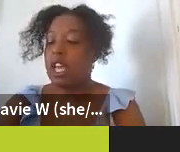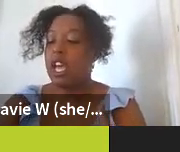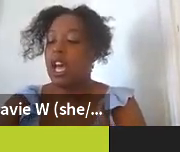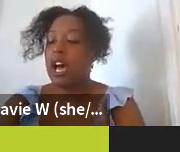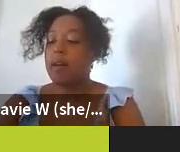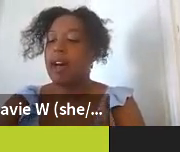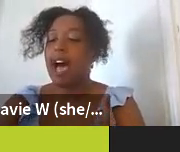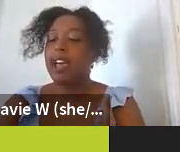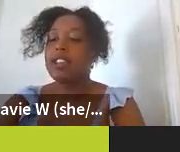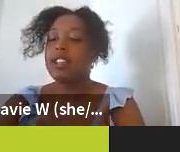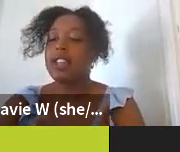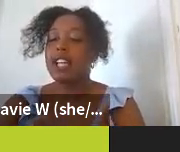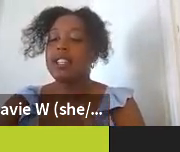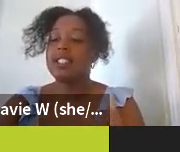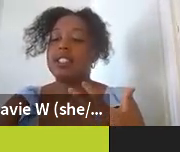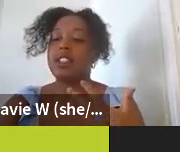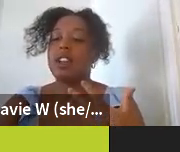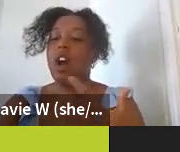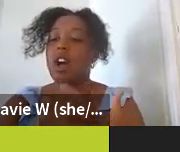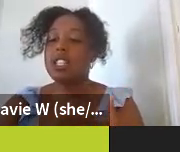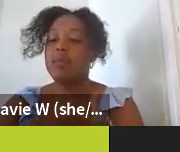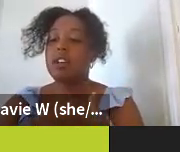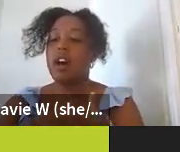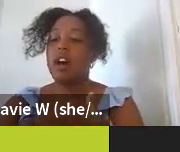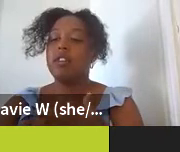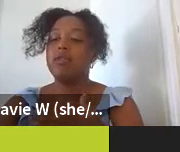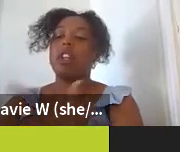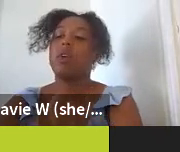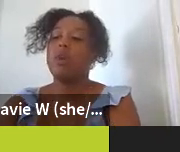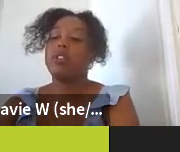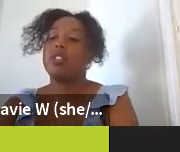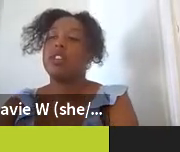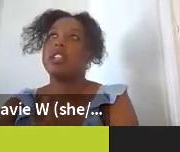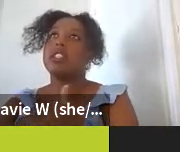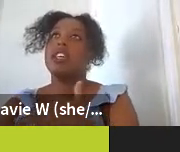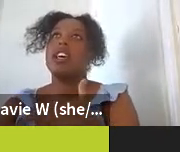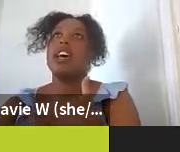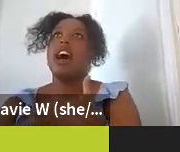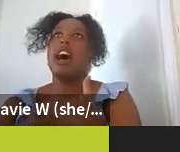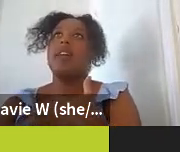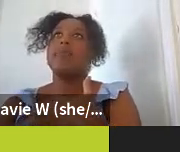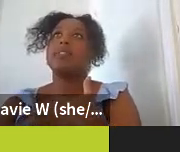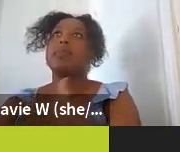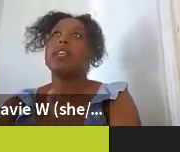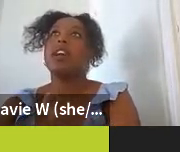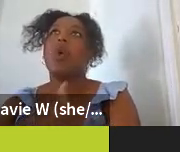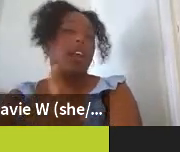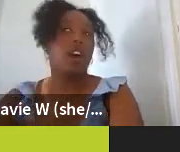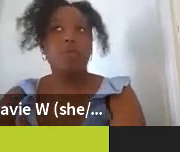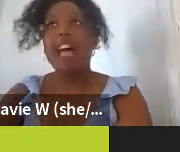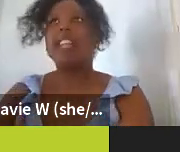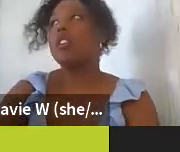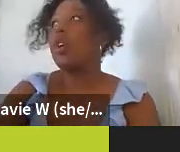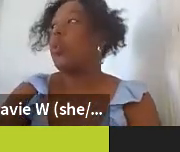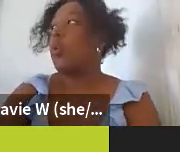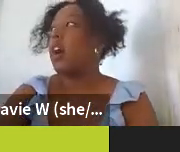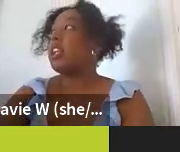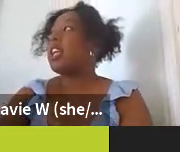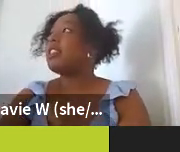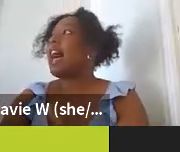particular, I think that this concept of running away with the circus to be quite a